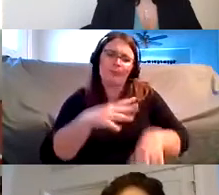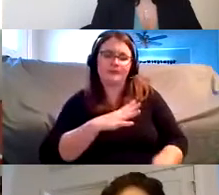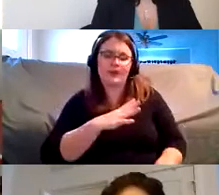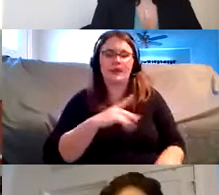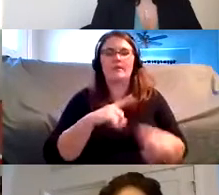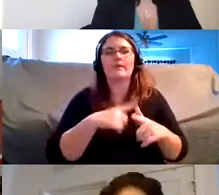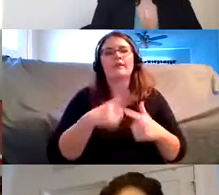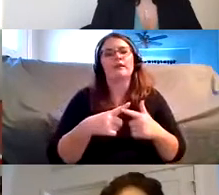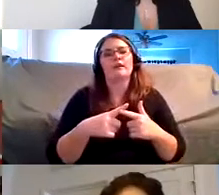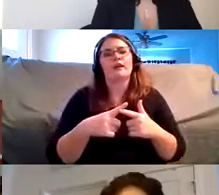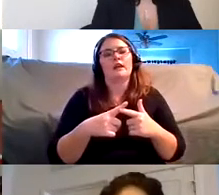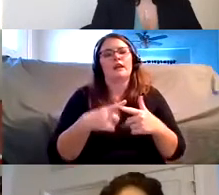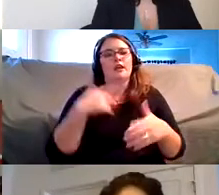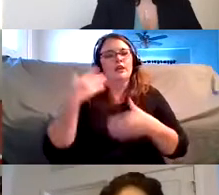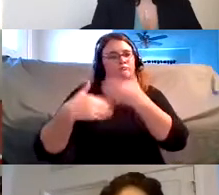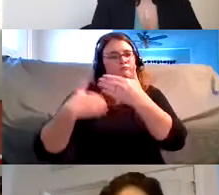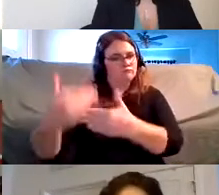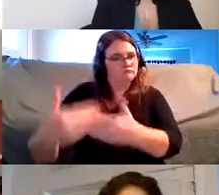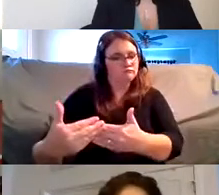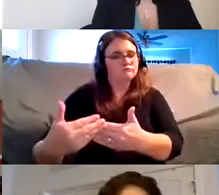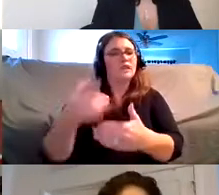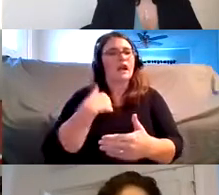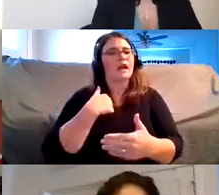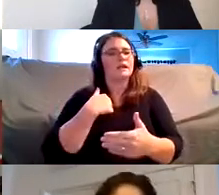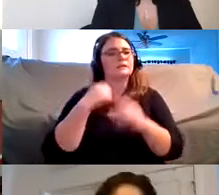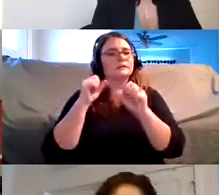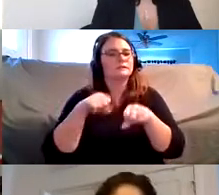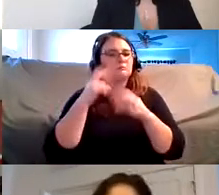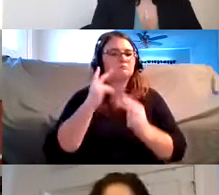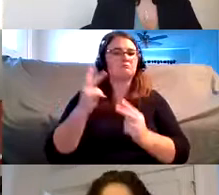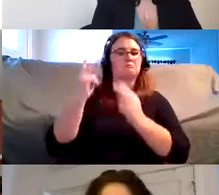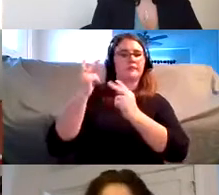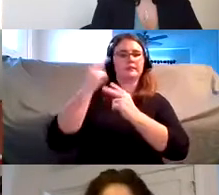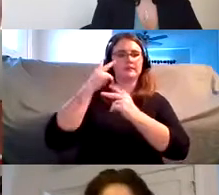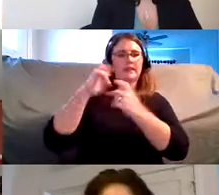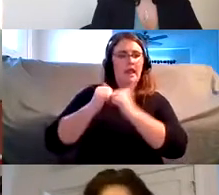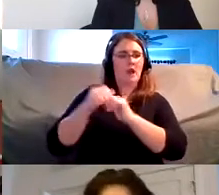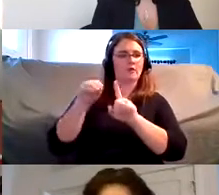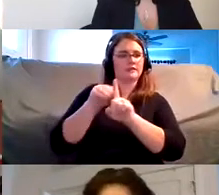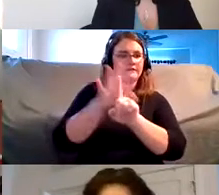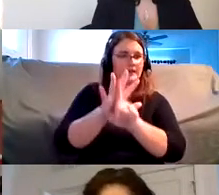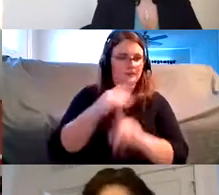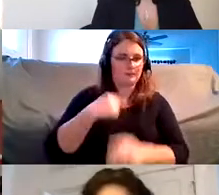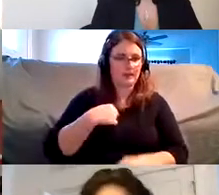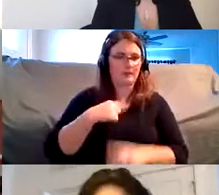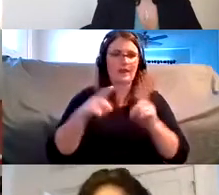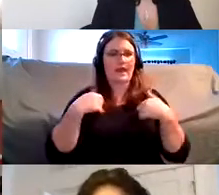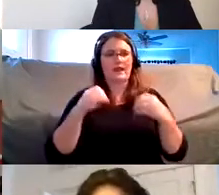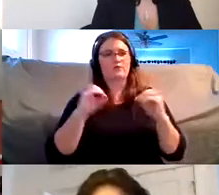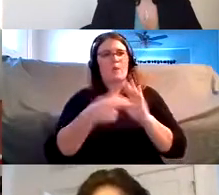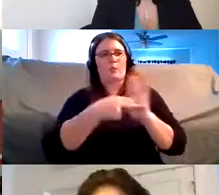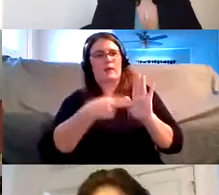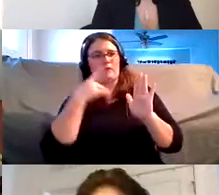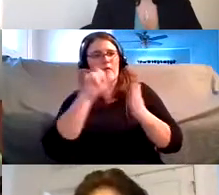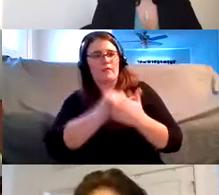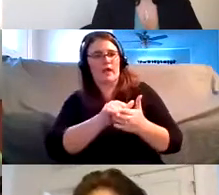throughout the years, I can see how that has affected me, but I couldn't use a name to it, right? And I think it was not